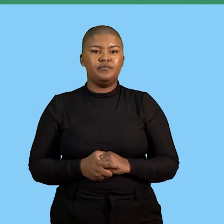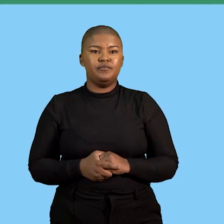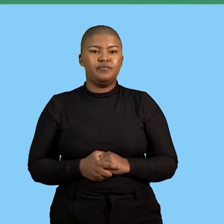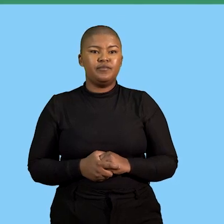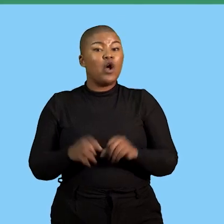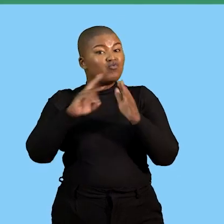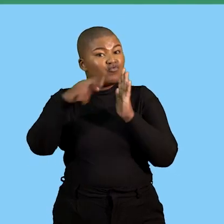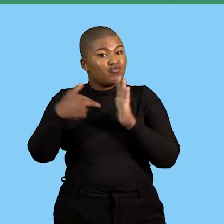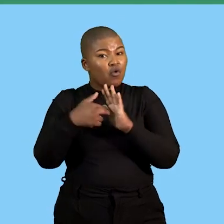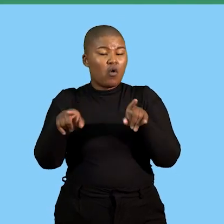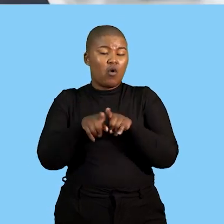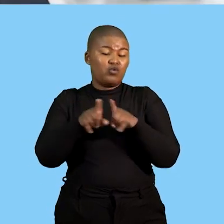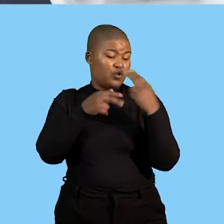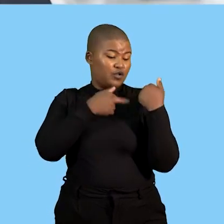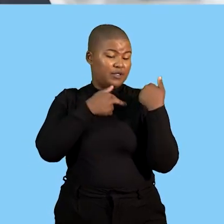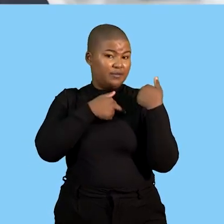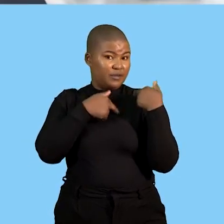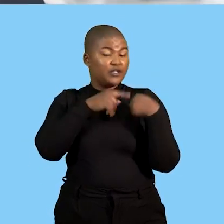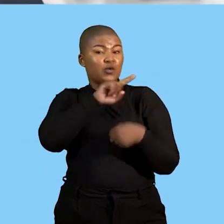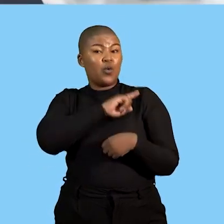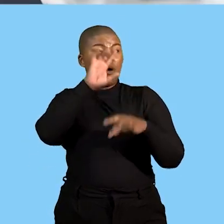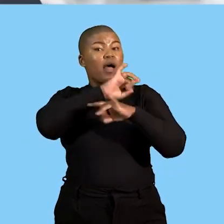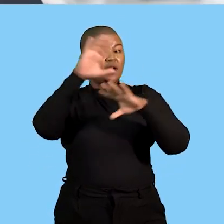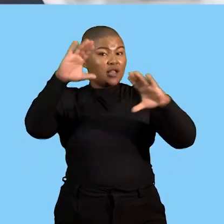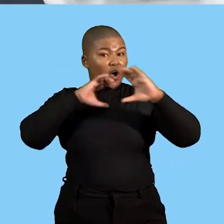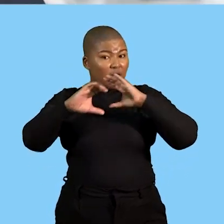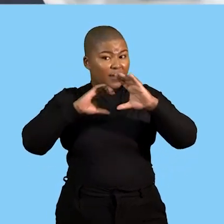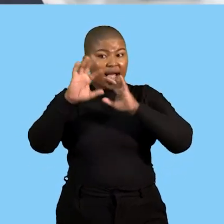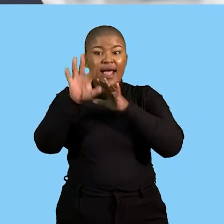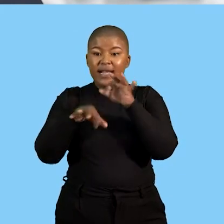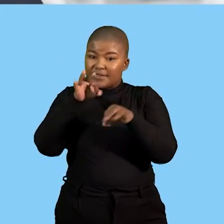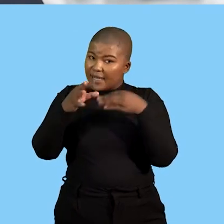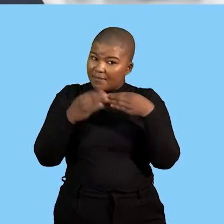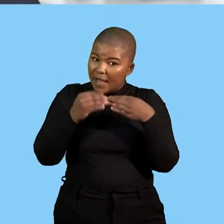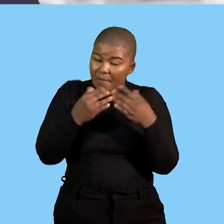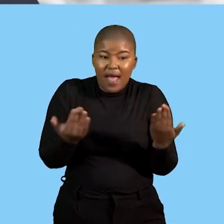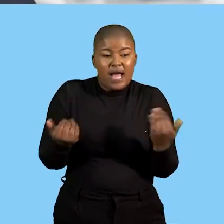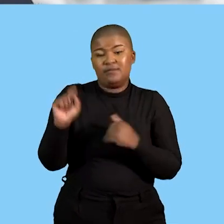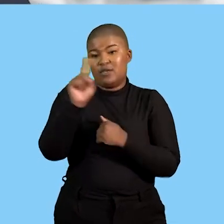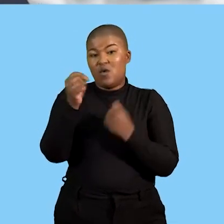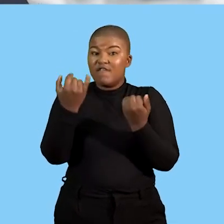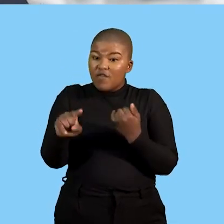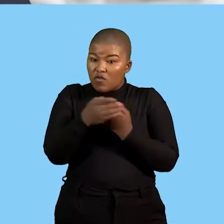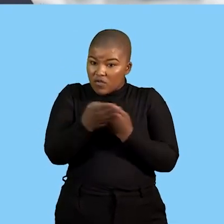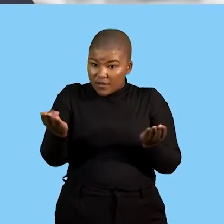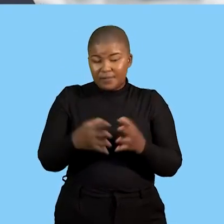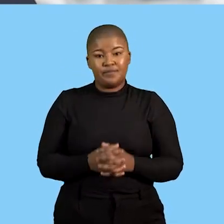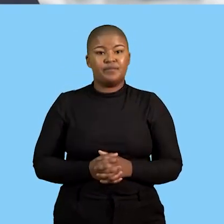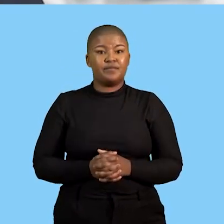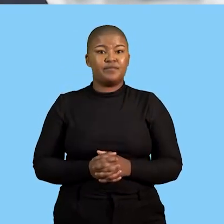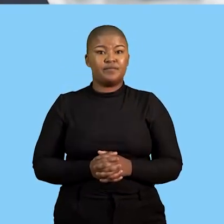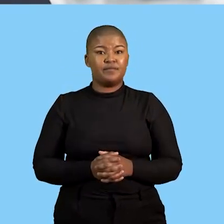and responsibility. This is because of proper communication and explaining to members what is expected of them.